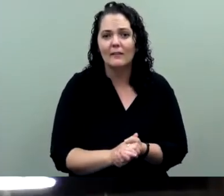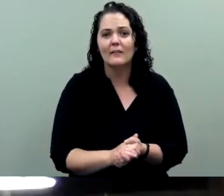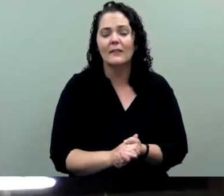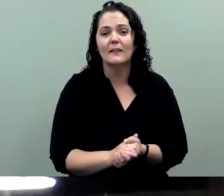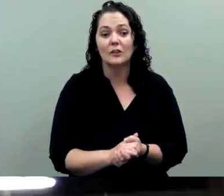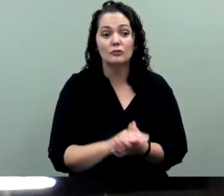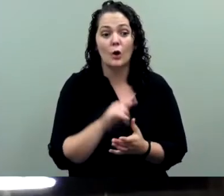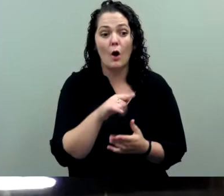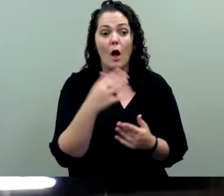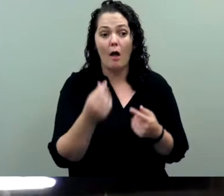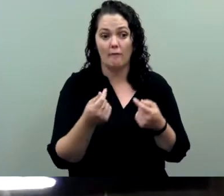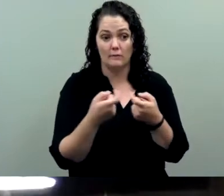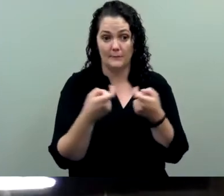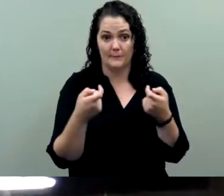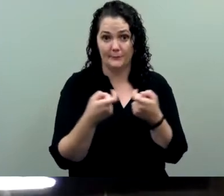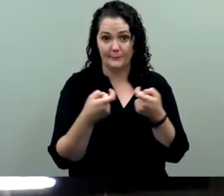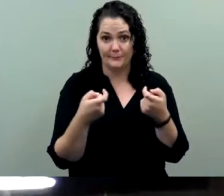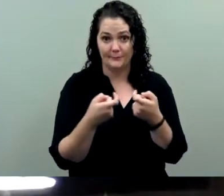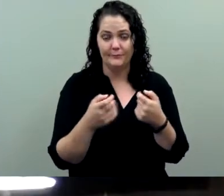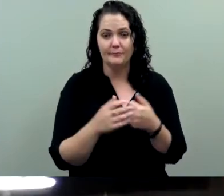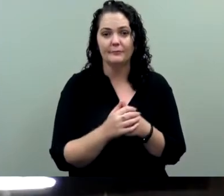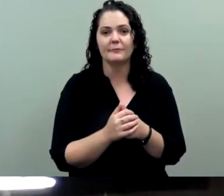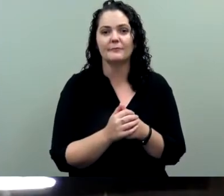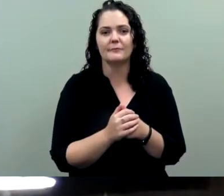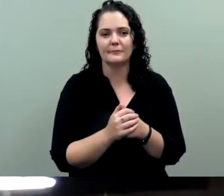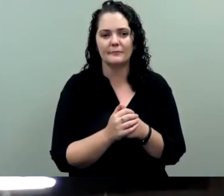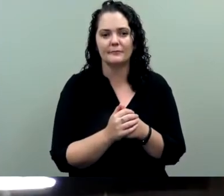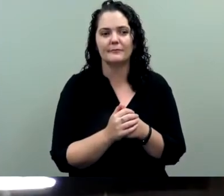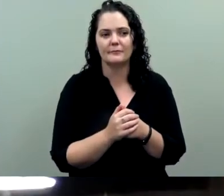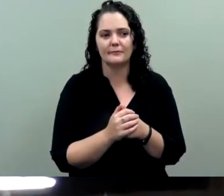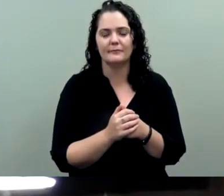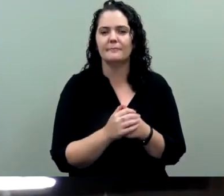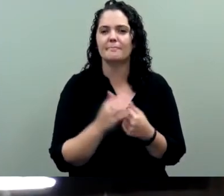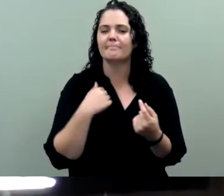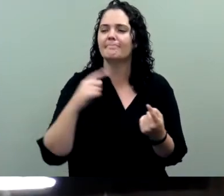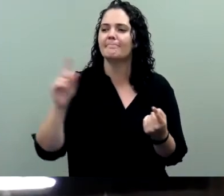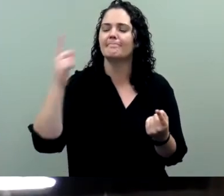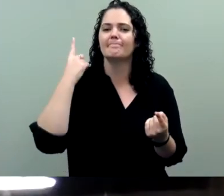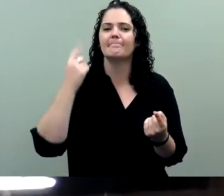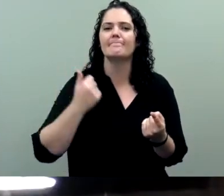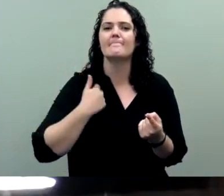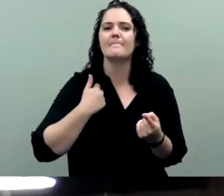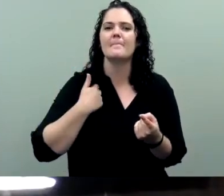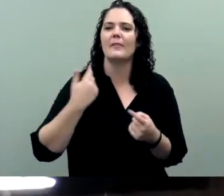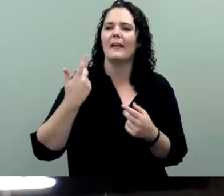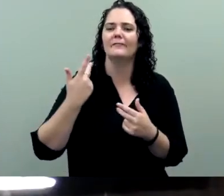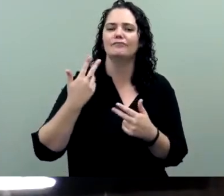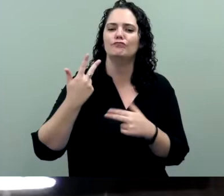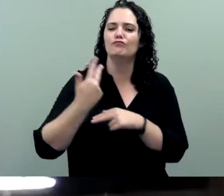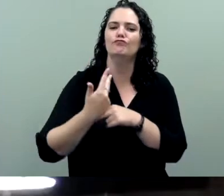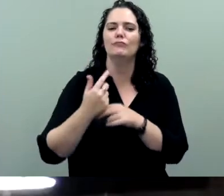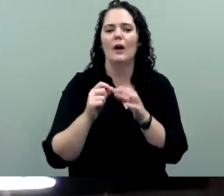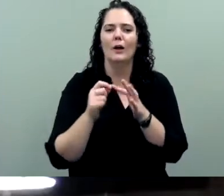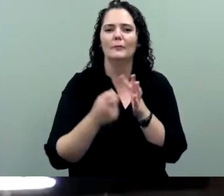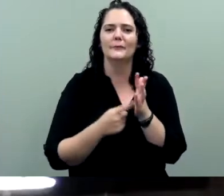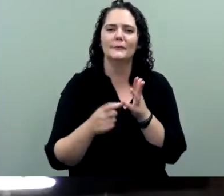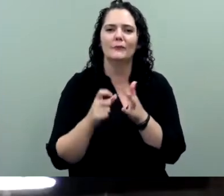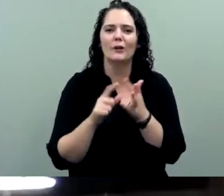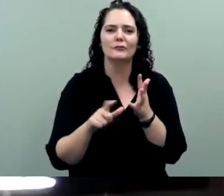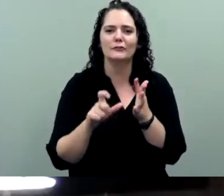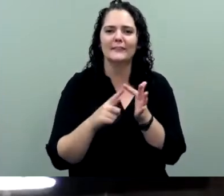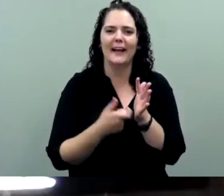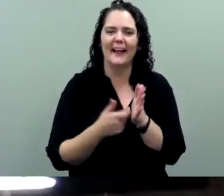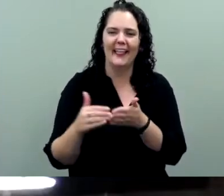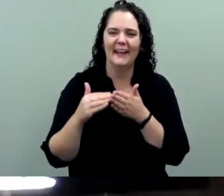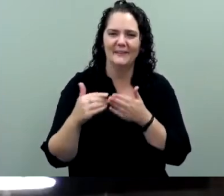my dominant hand. And again, I'm going to call on my producer to help me put those in. Thank you.